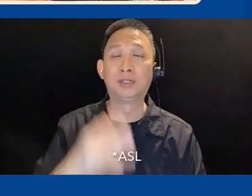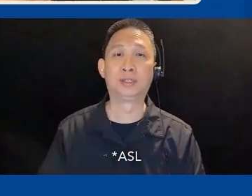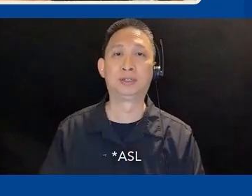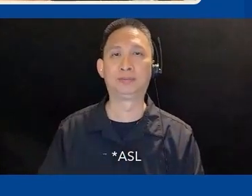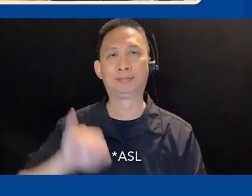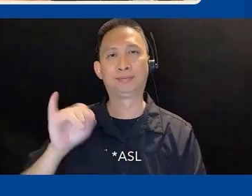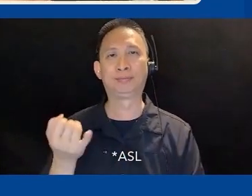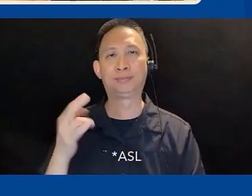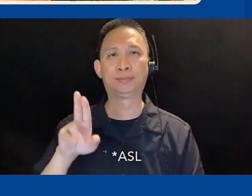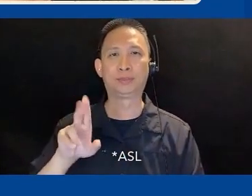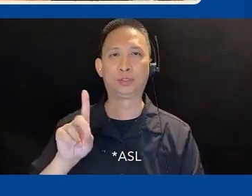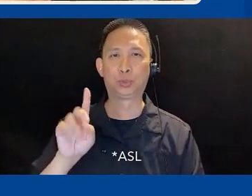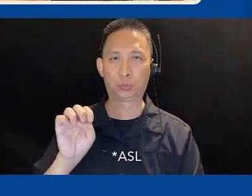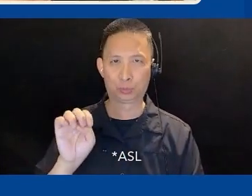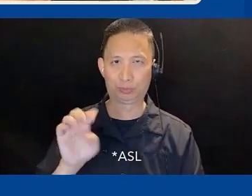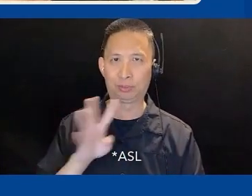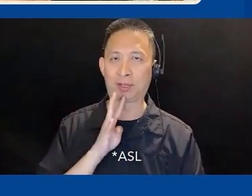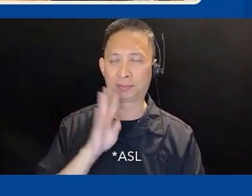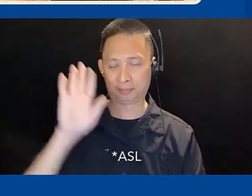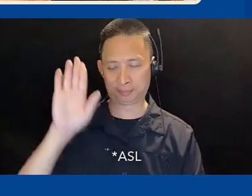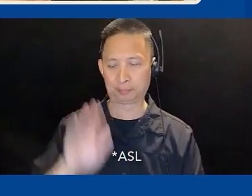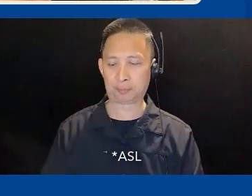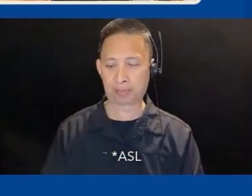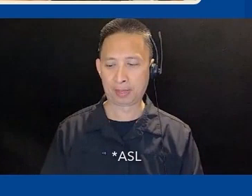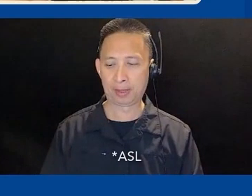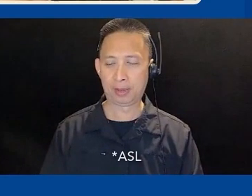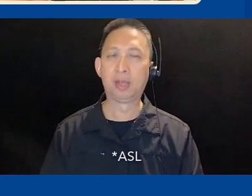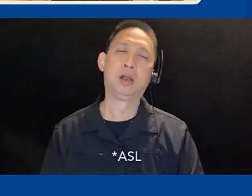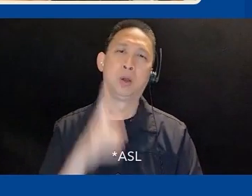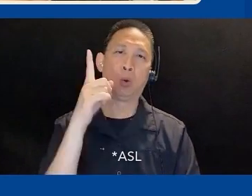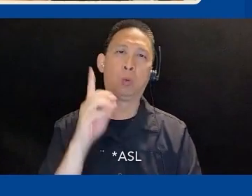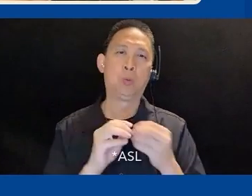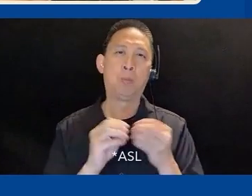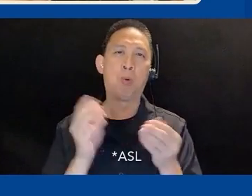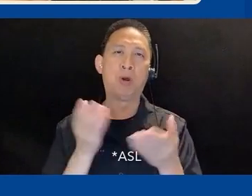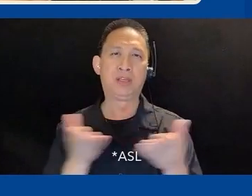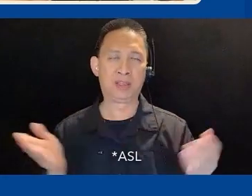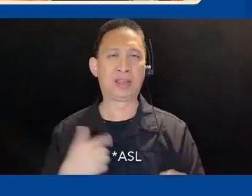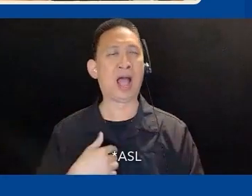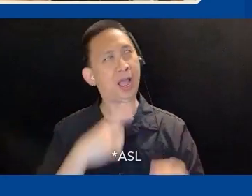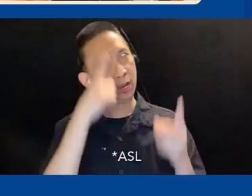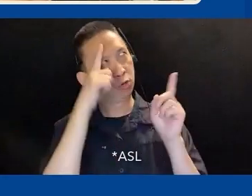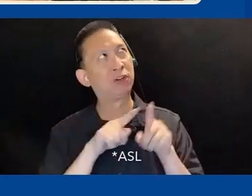just so many things to think about what you're saying, Sammy. And I think